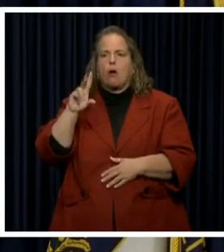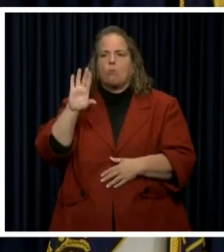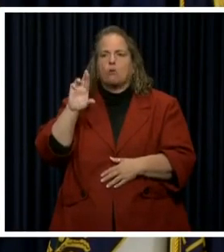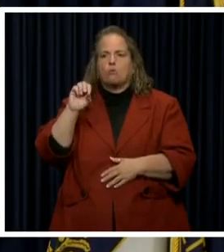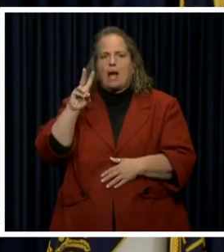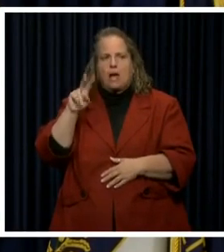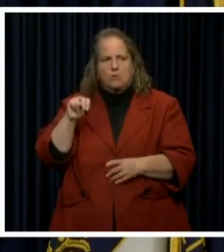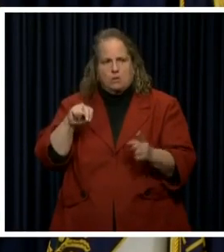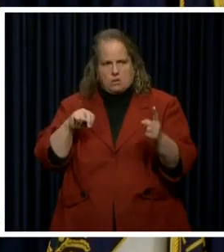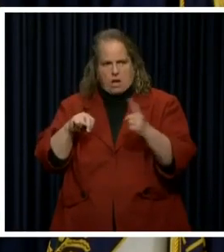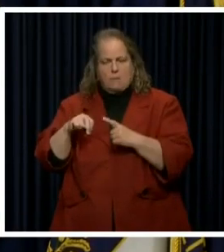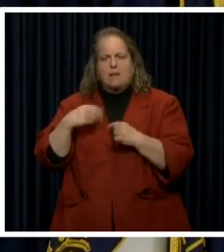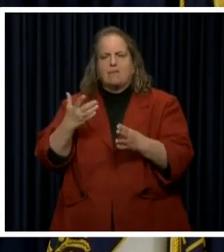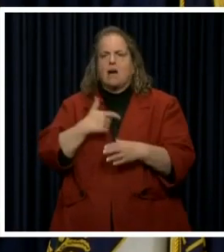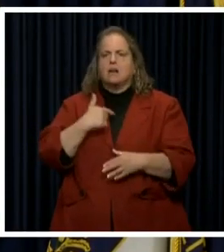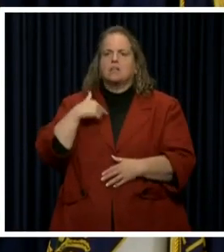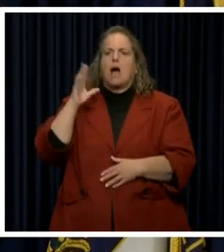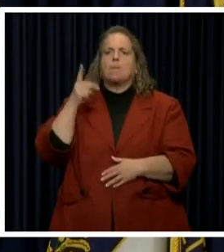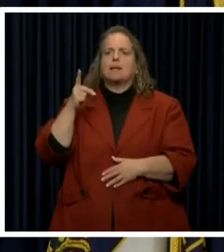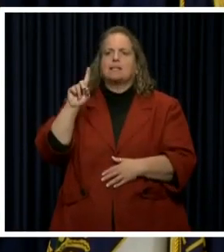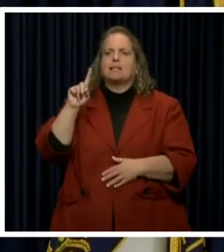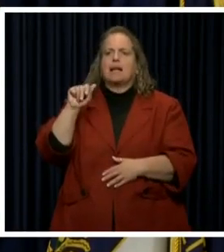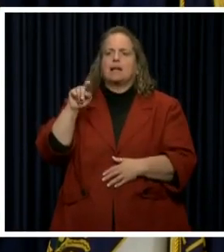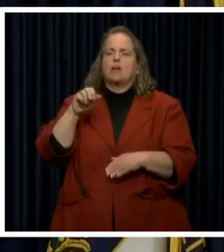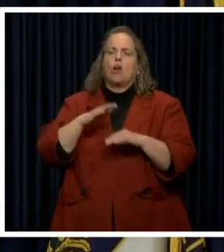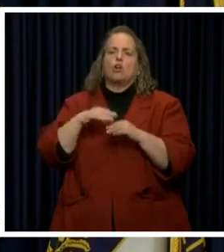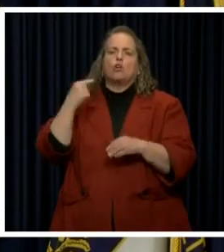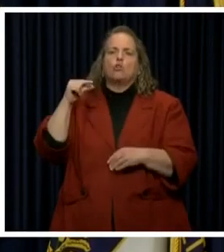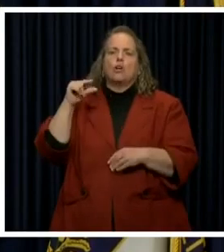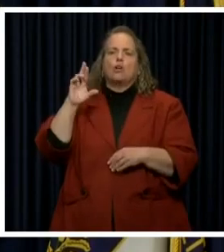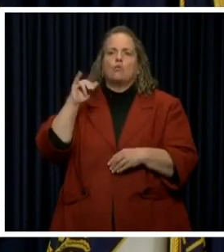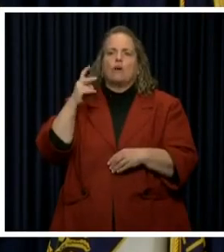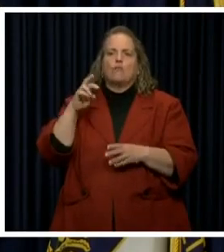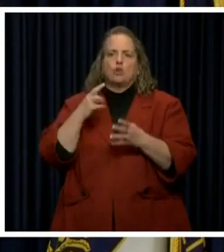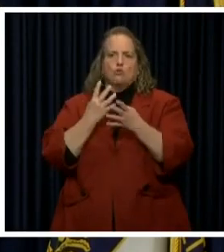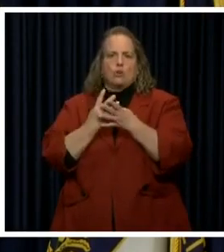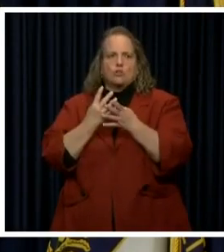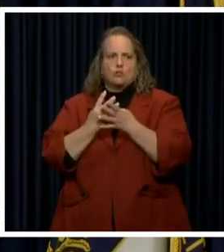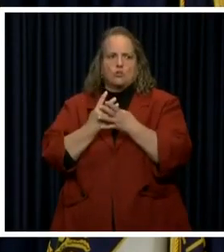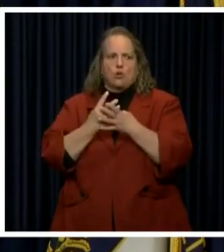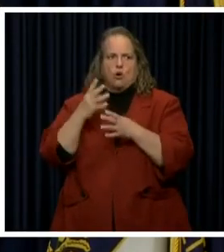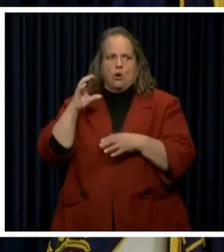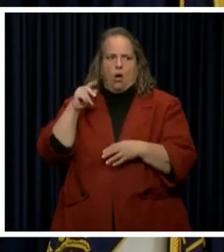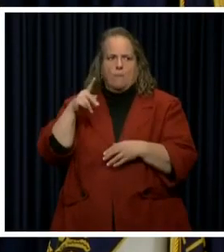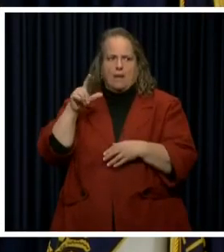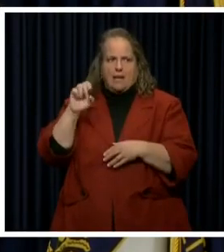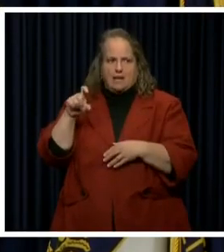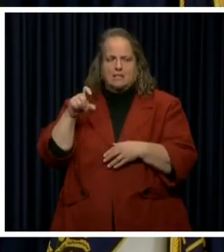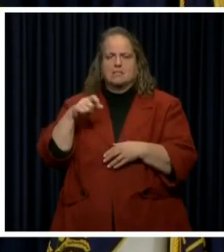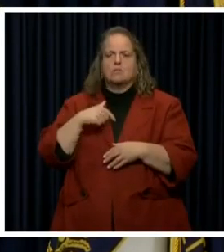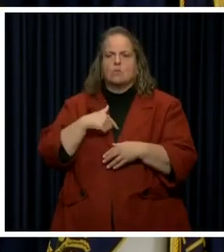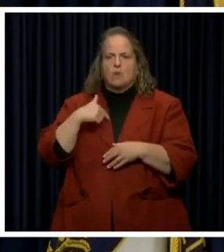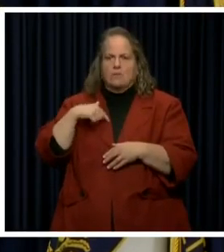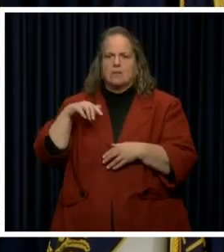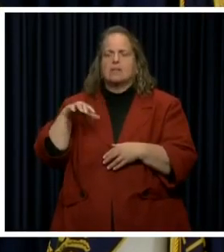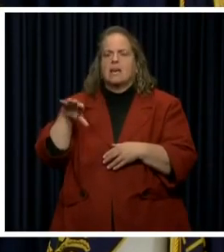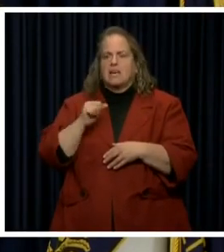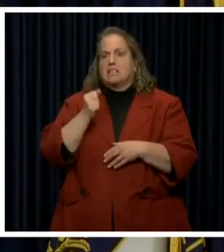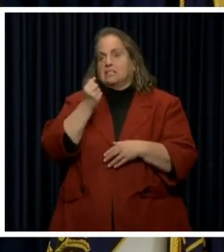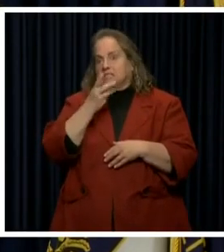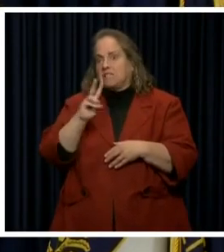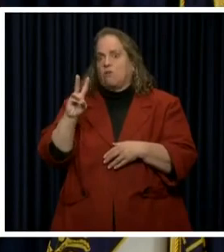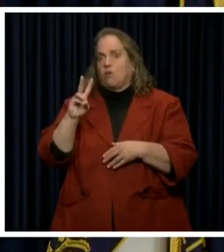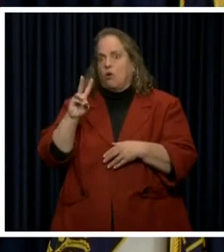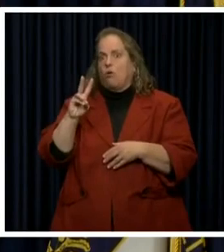and to give us an update on the Green River Correctional Complex. We've taken a number of major steps